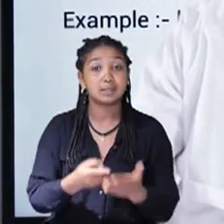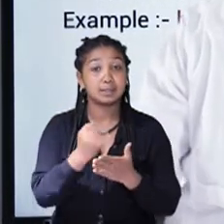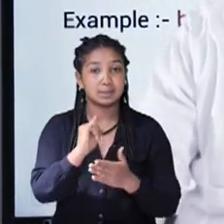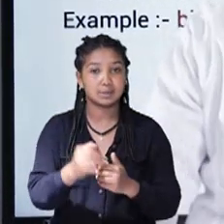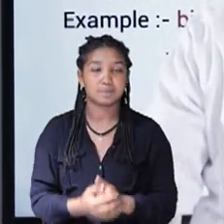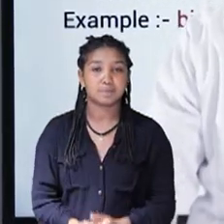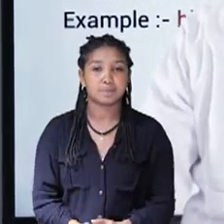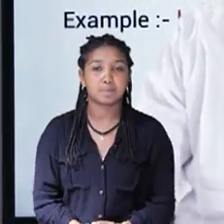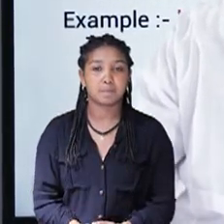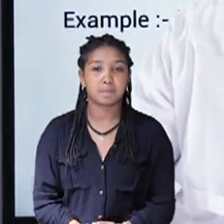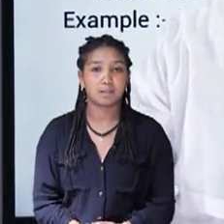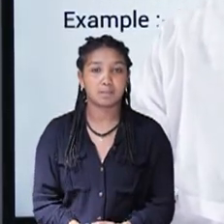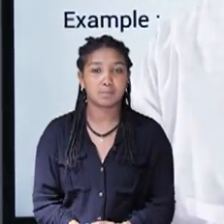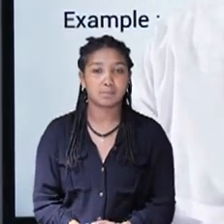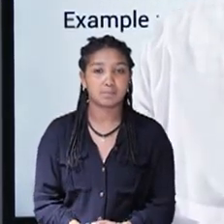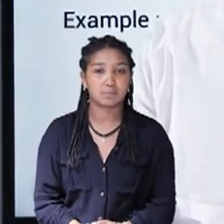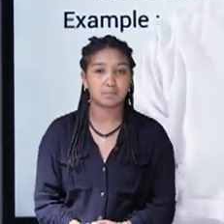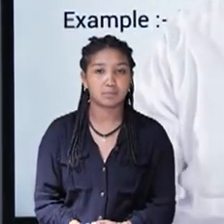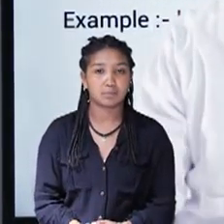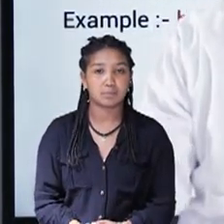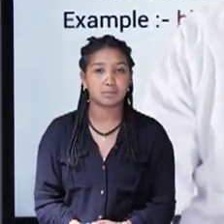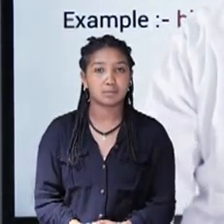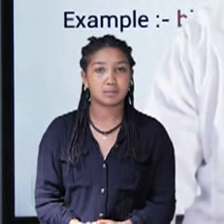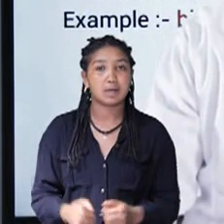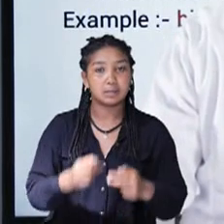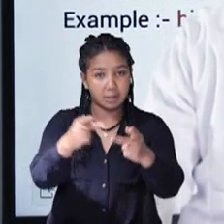is a site where